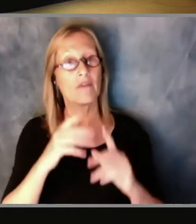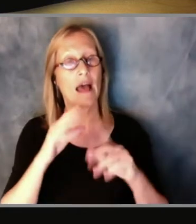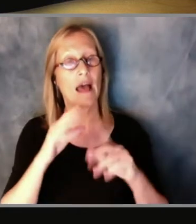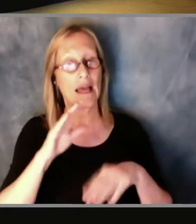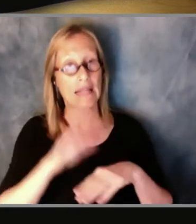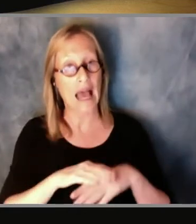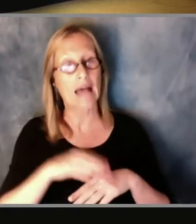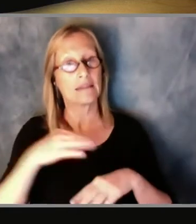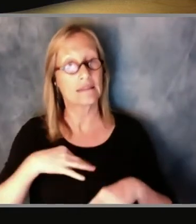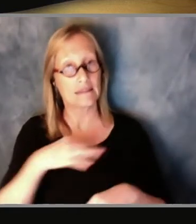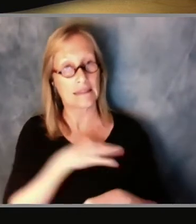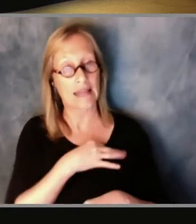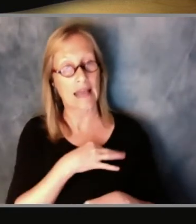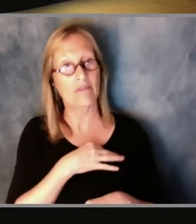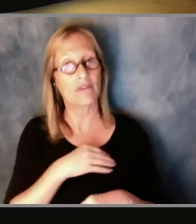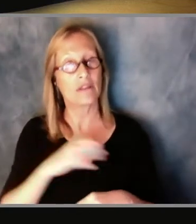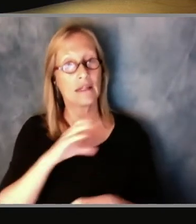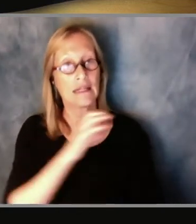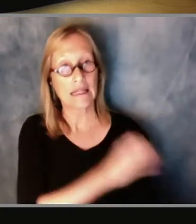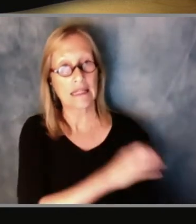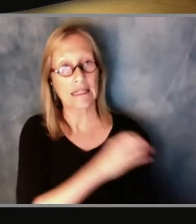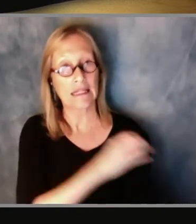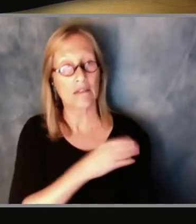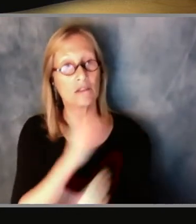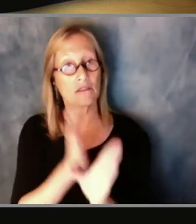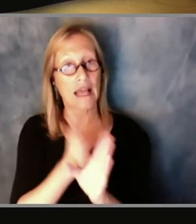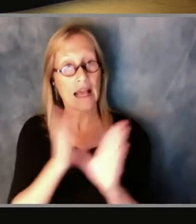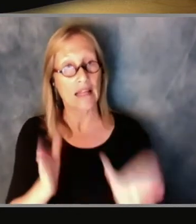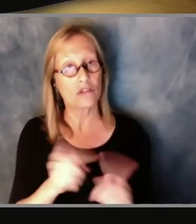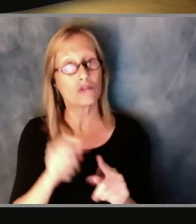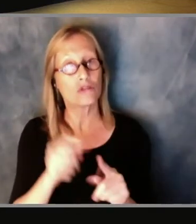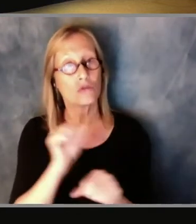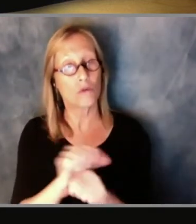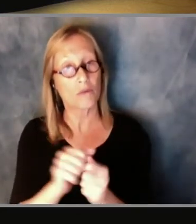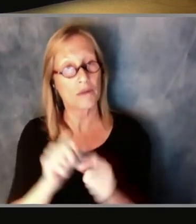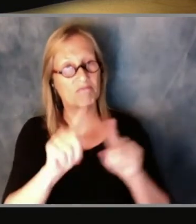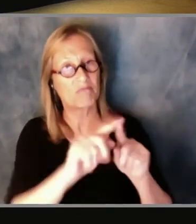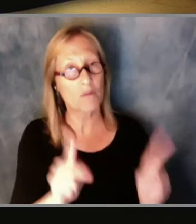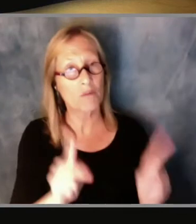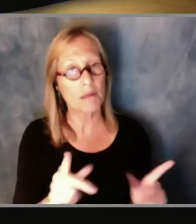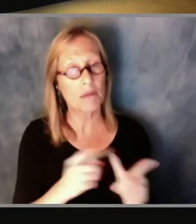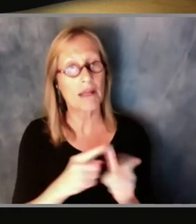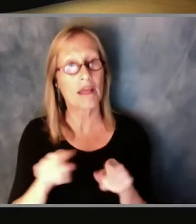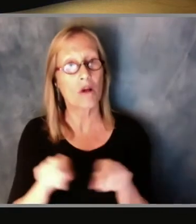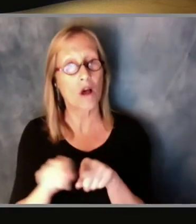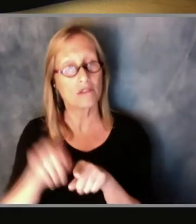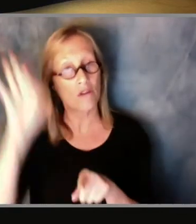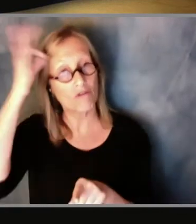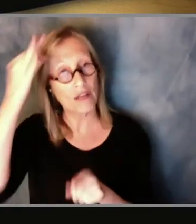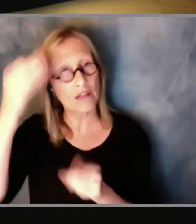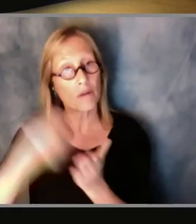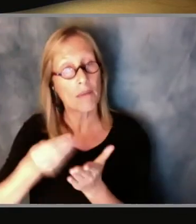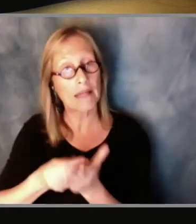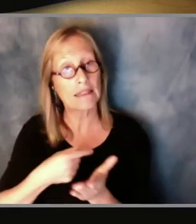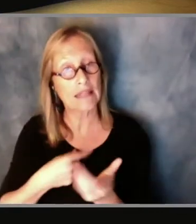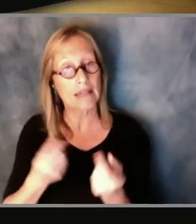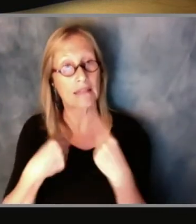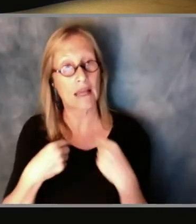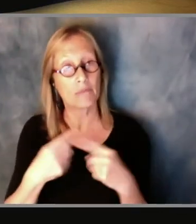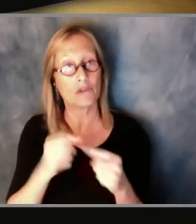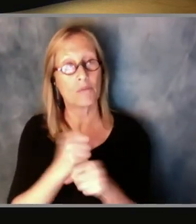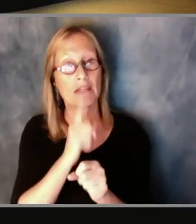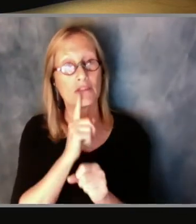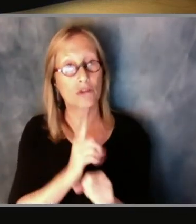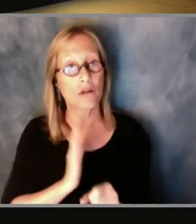support mental health with our police officers. And federal funding has come in to ensure that our kupuna are